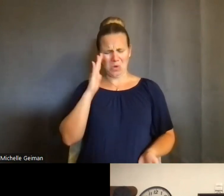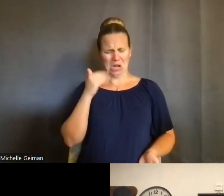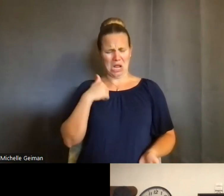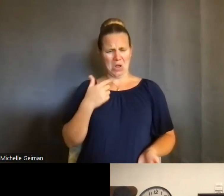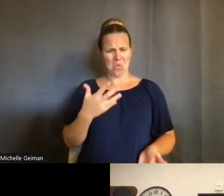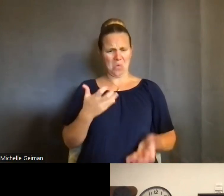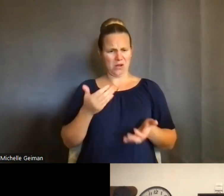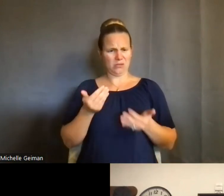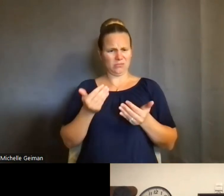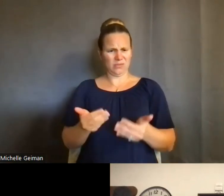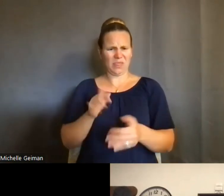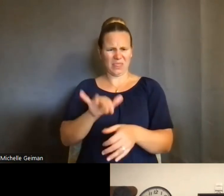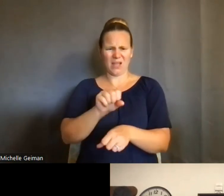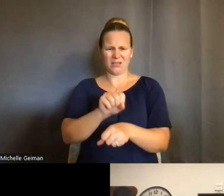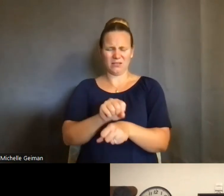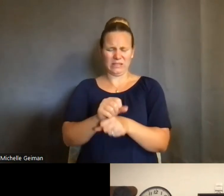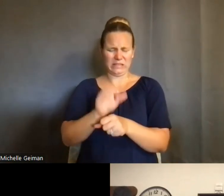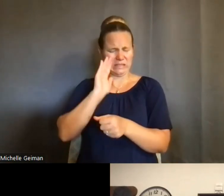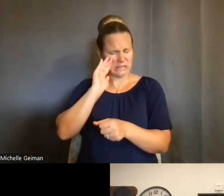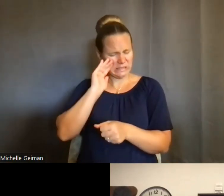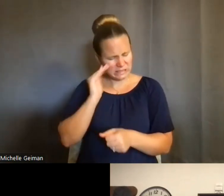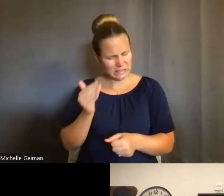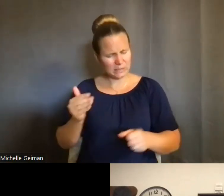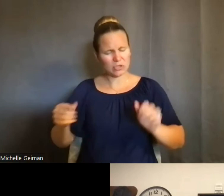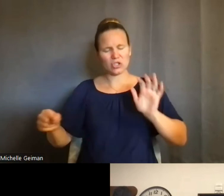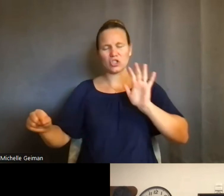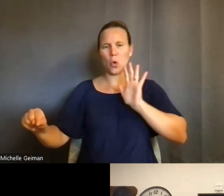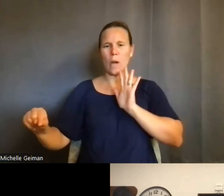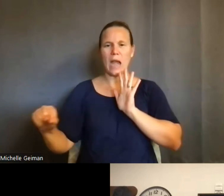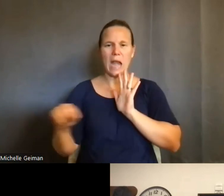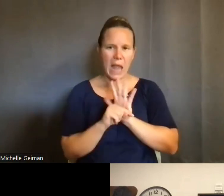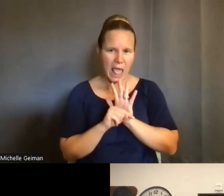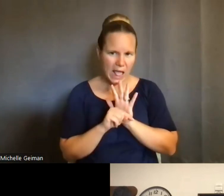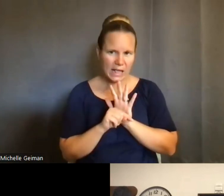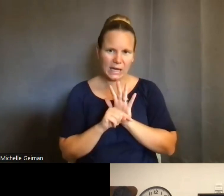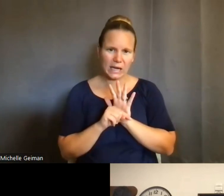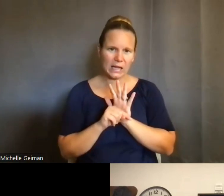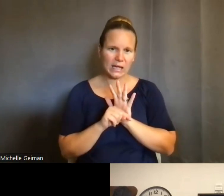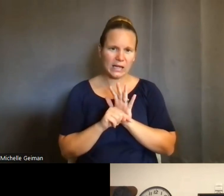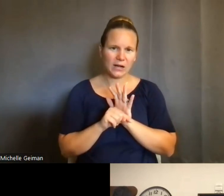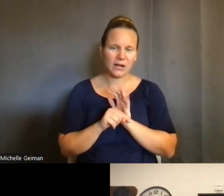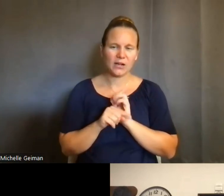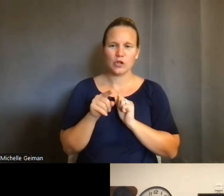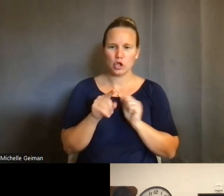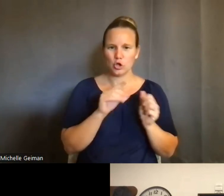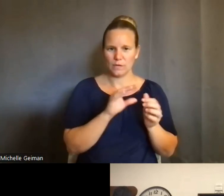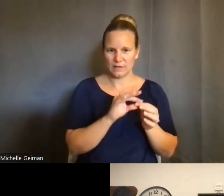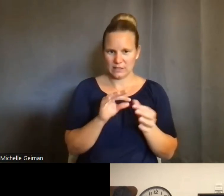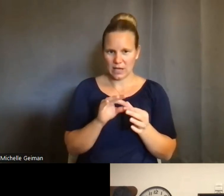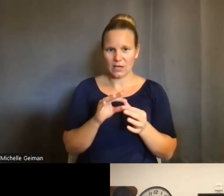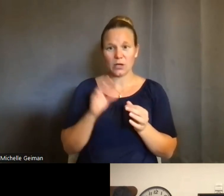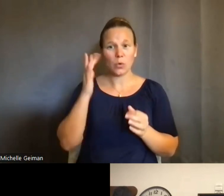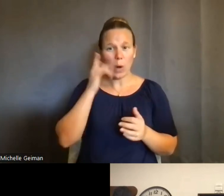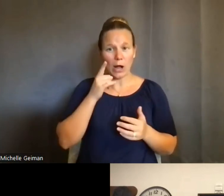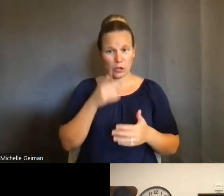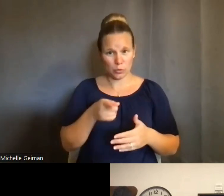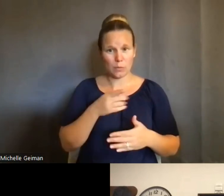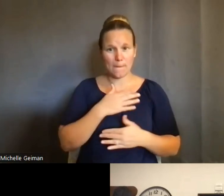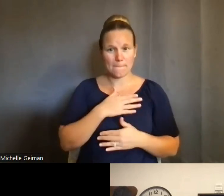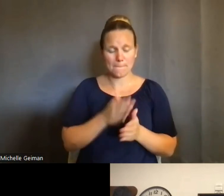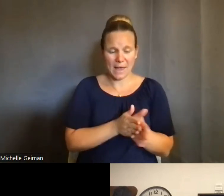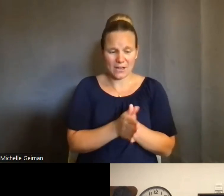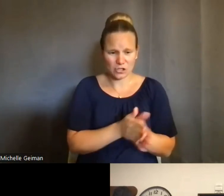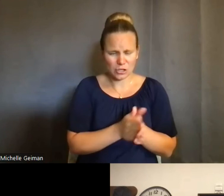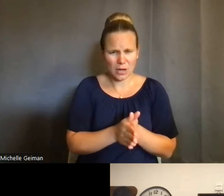seems like so negative in so many ways. Sure. You've said it in different ways along the way about why you're passionate, but on those